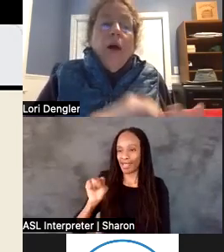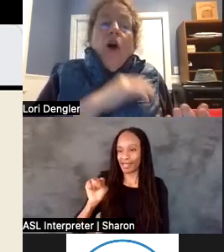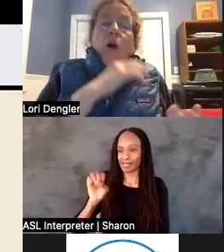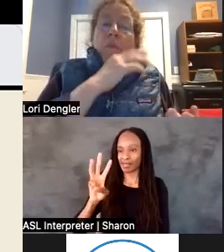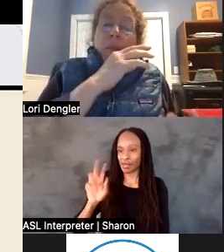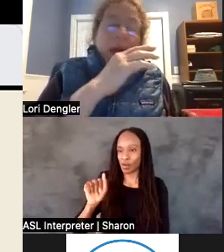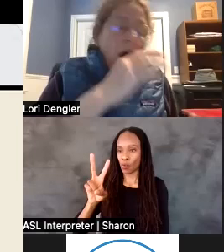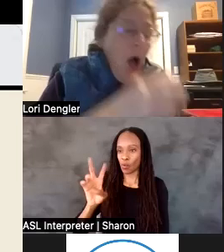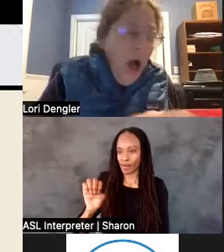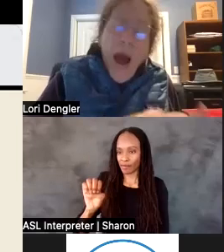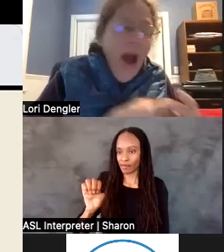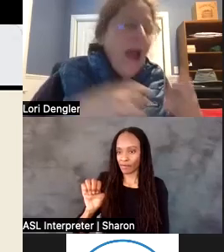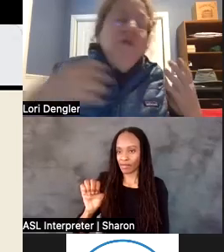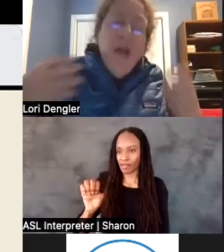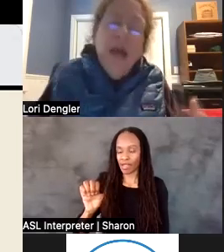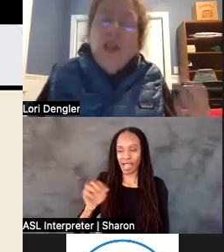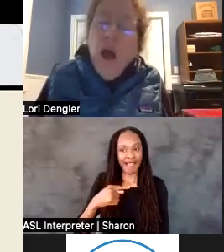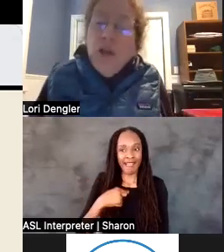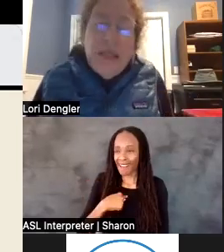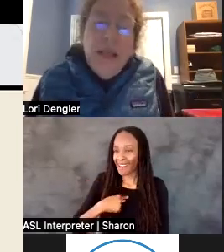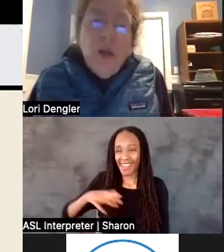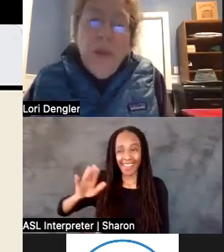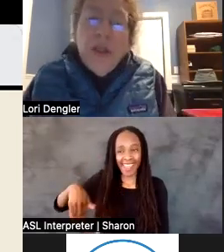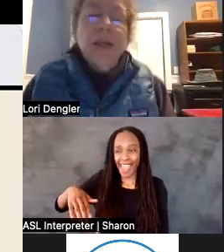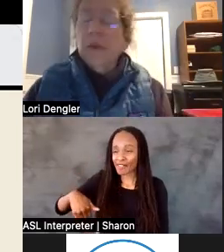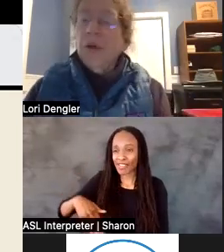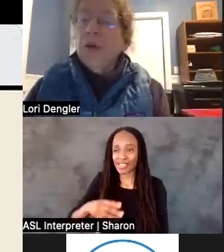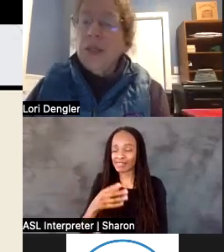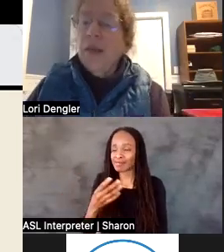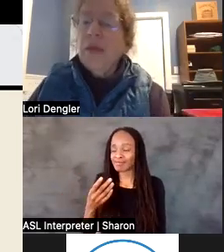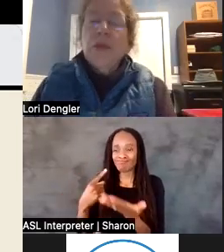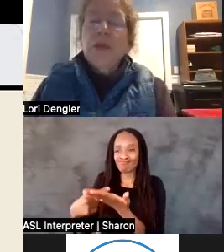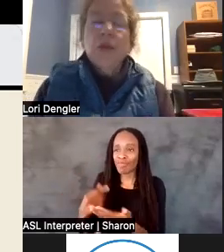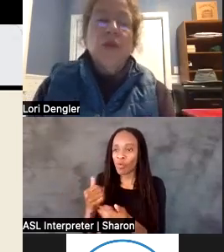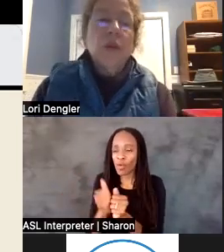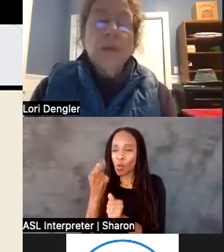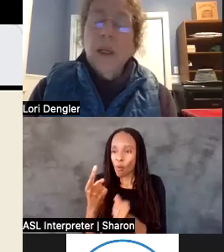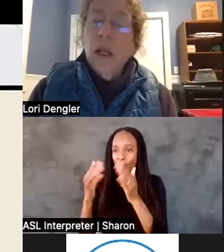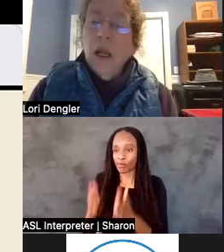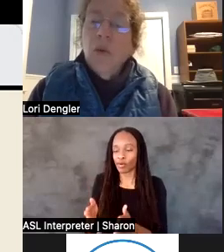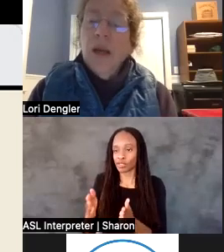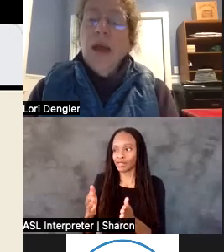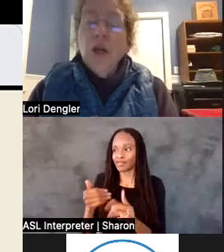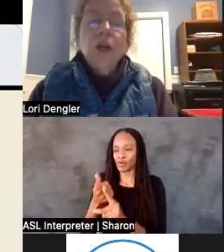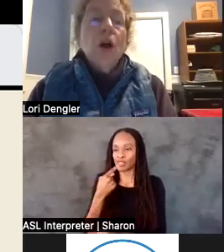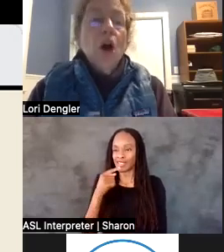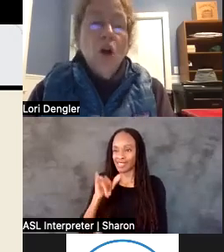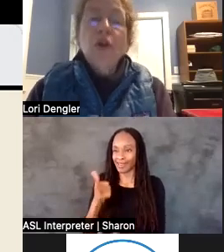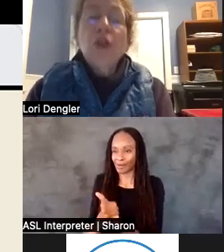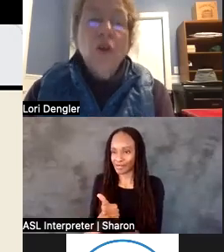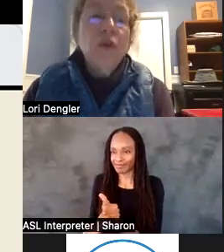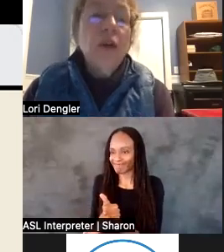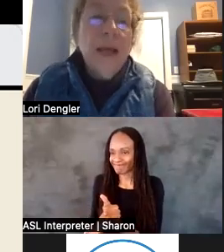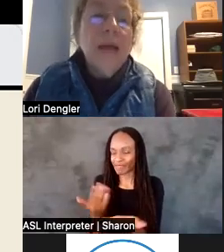And I have not talked to a single person who said that it was useful. What I heard